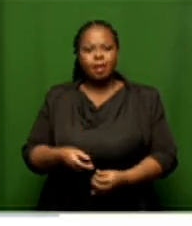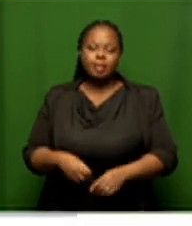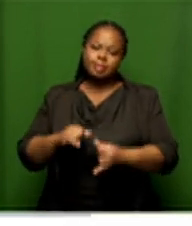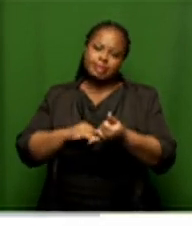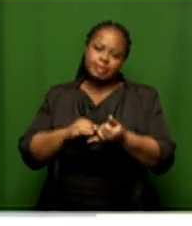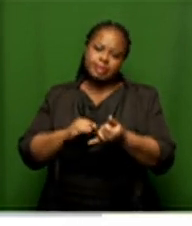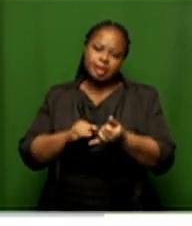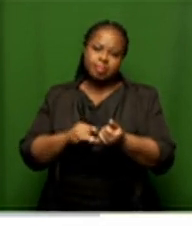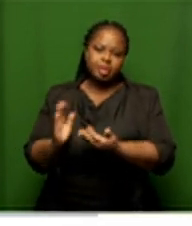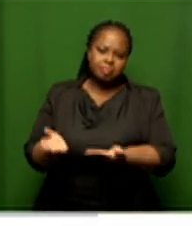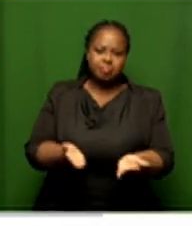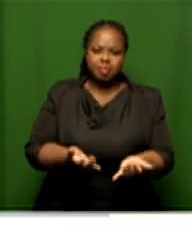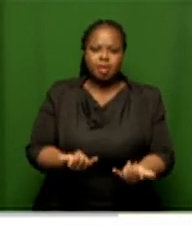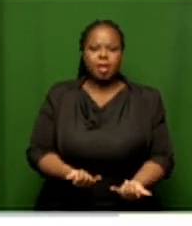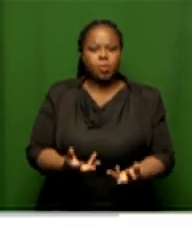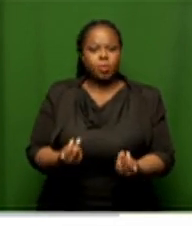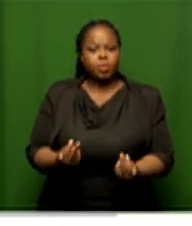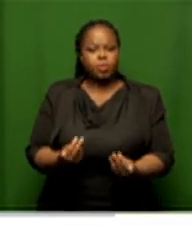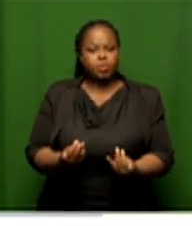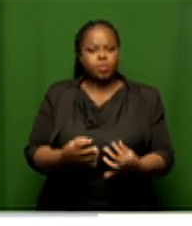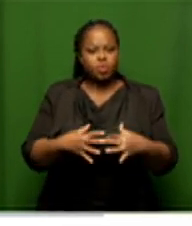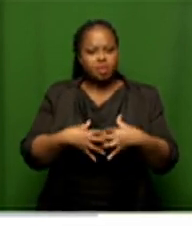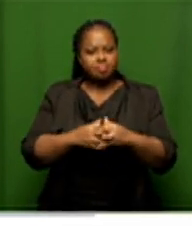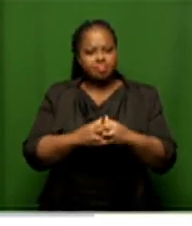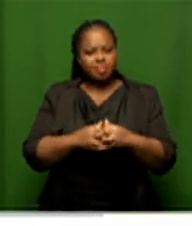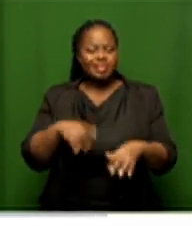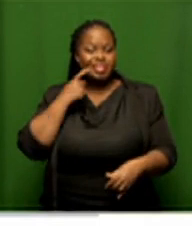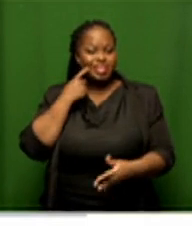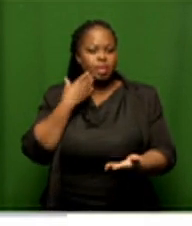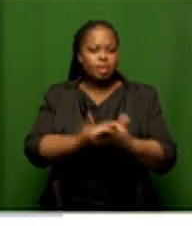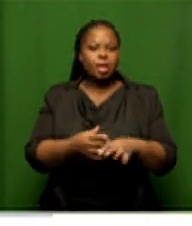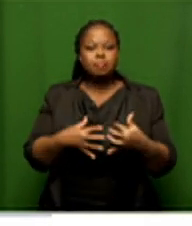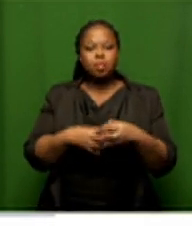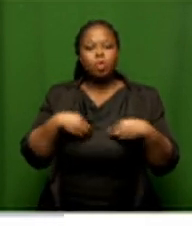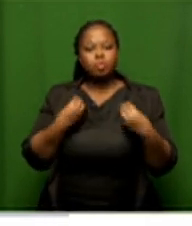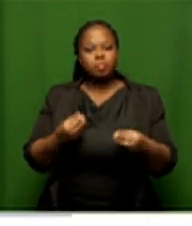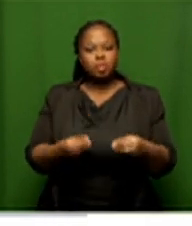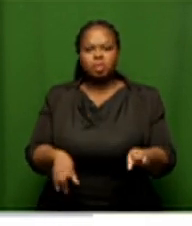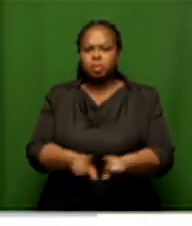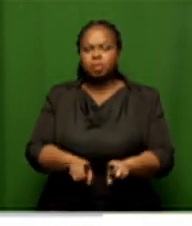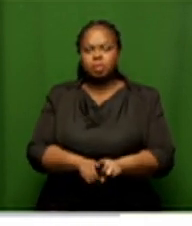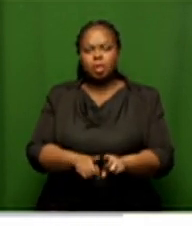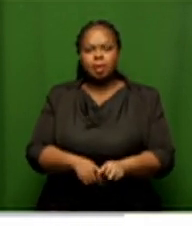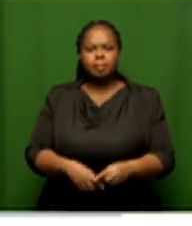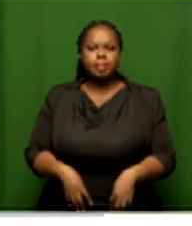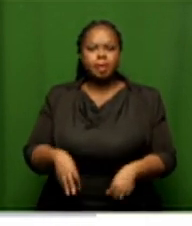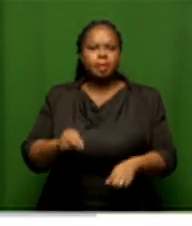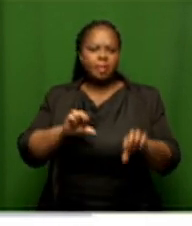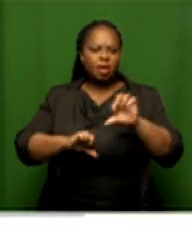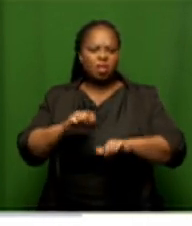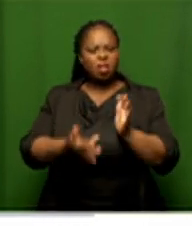to help learners have entrepreneurial skills. Like, for instance, your mechanical